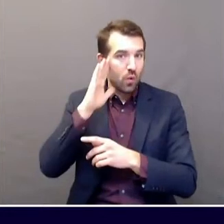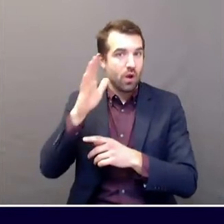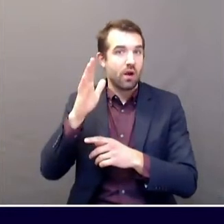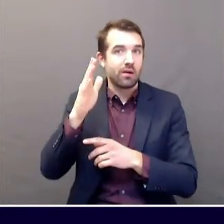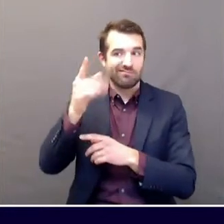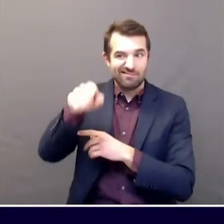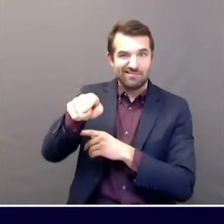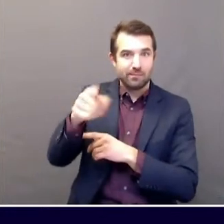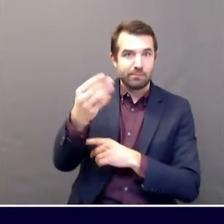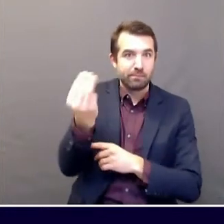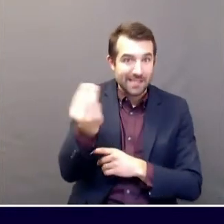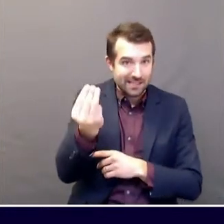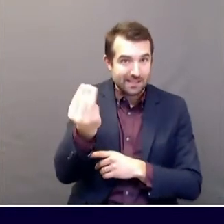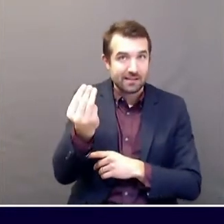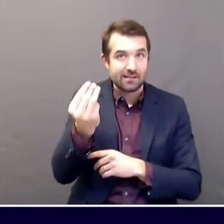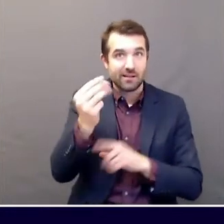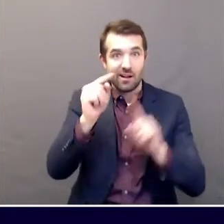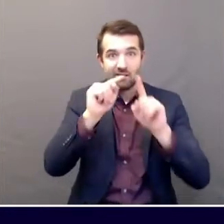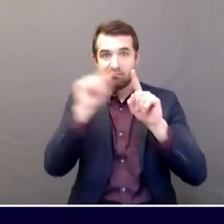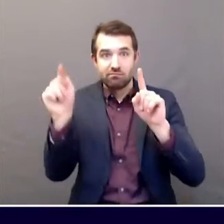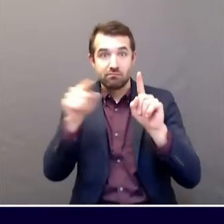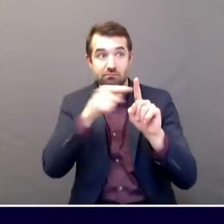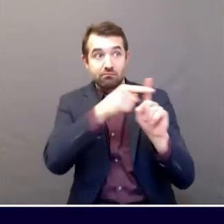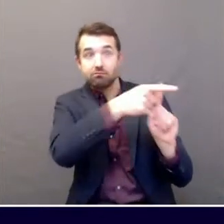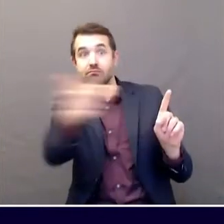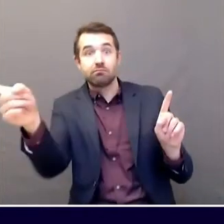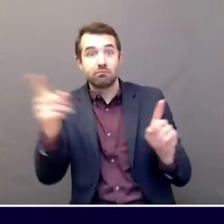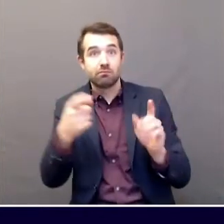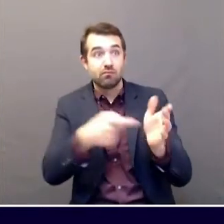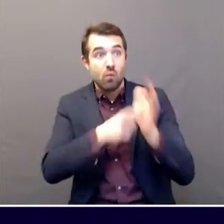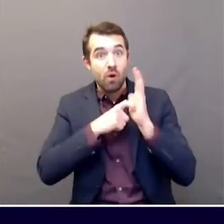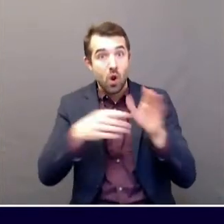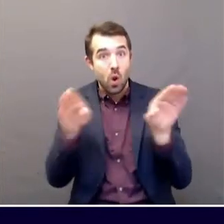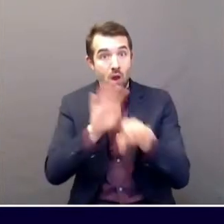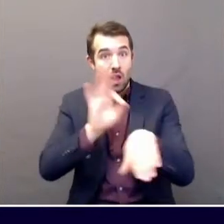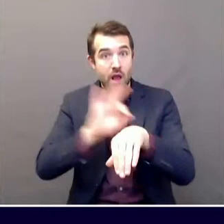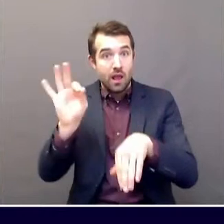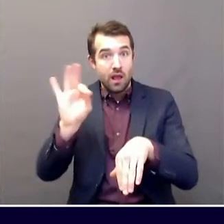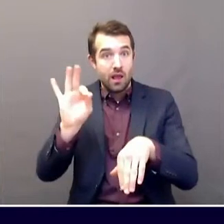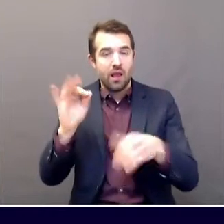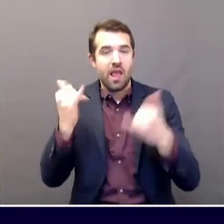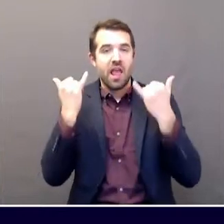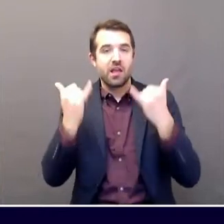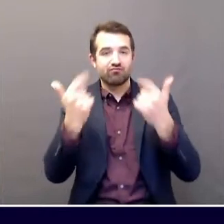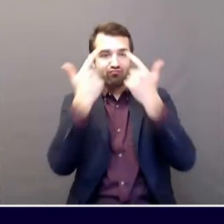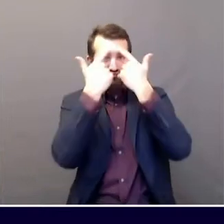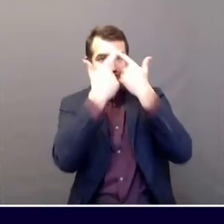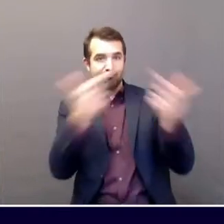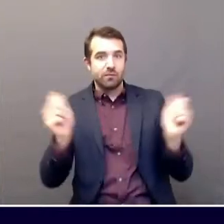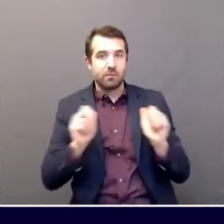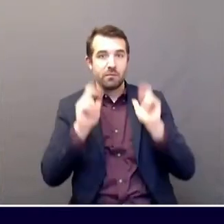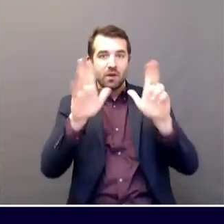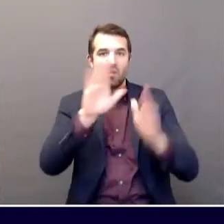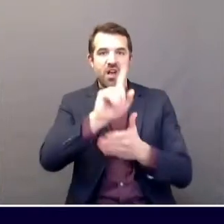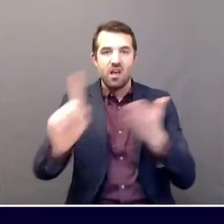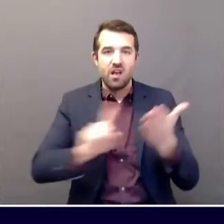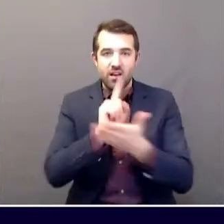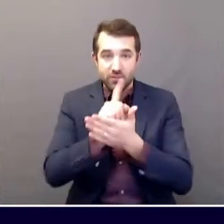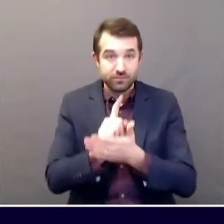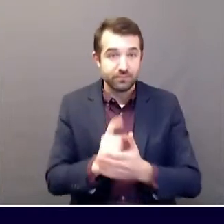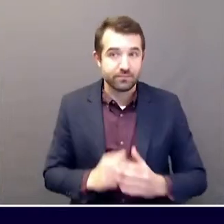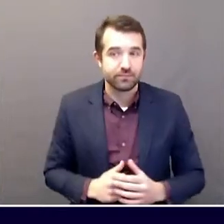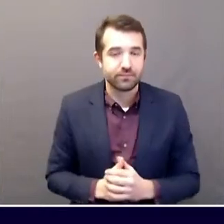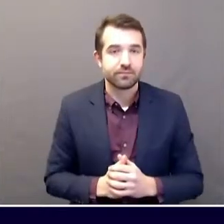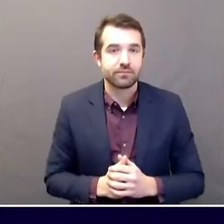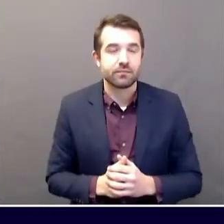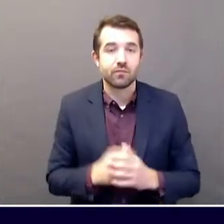been subject to the requirement may resume late evening operating hours if they choose, while continuing to follow basic public health and